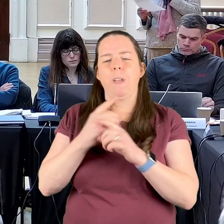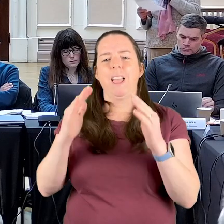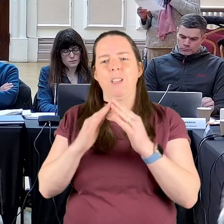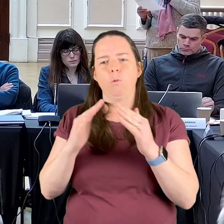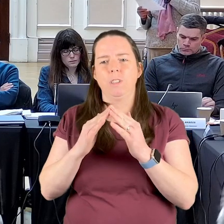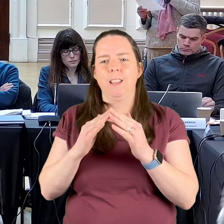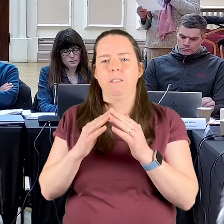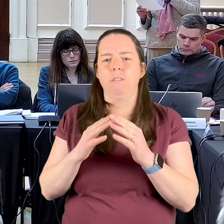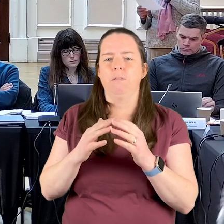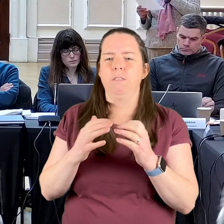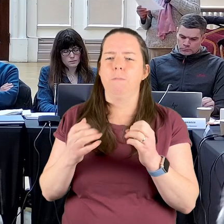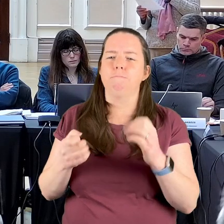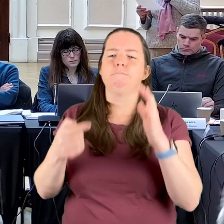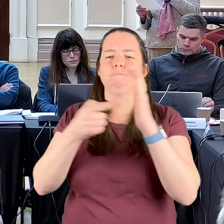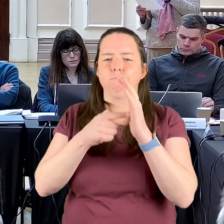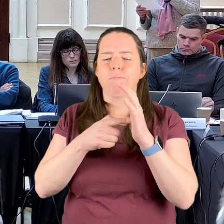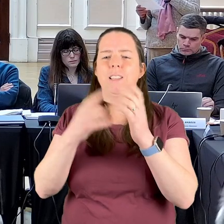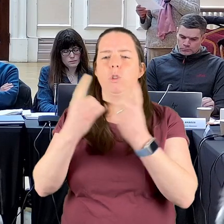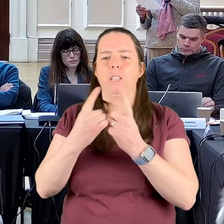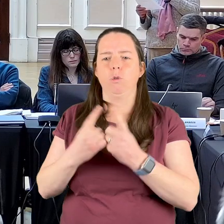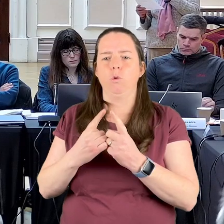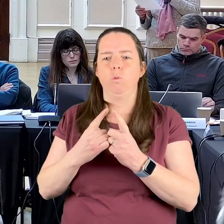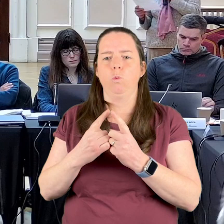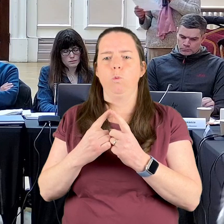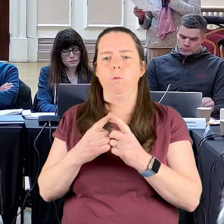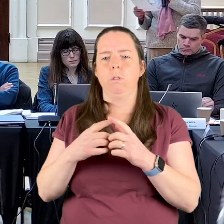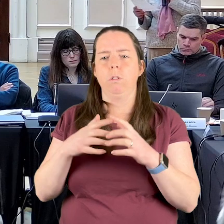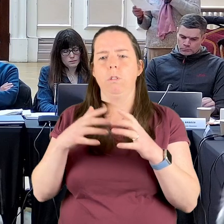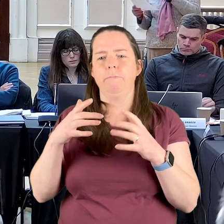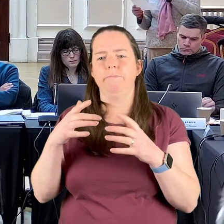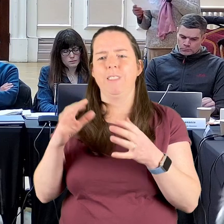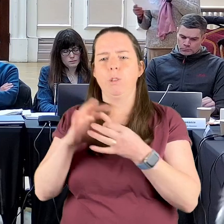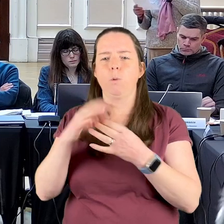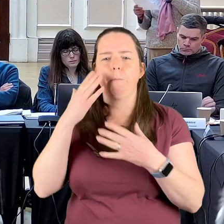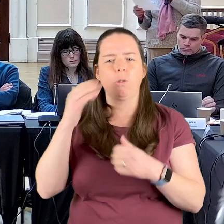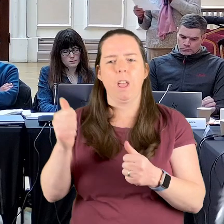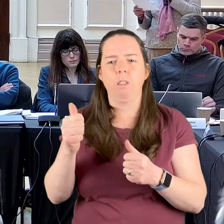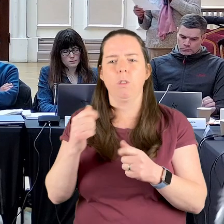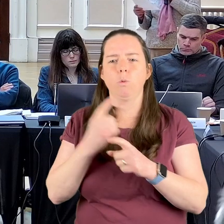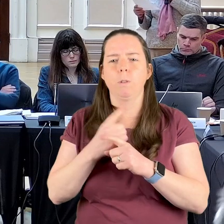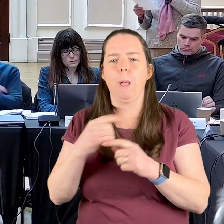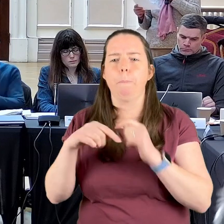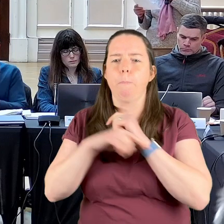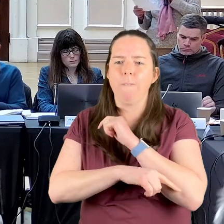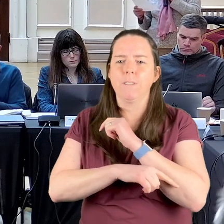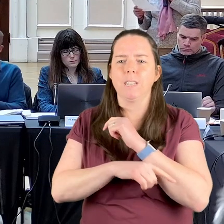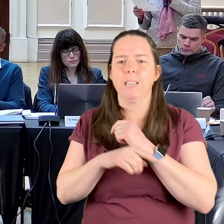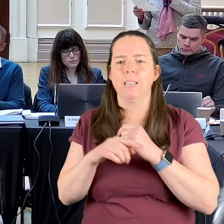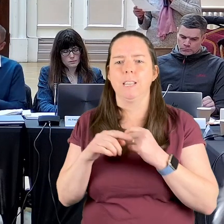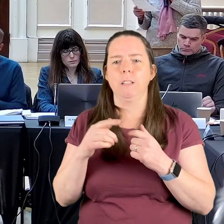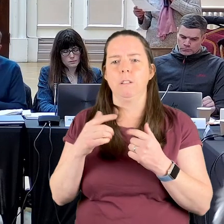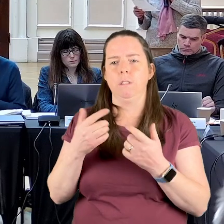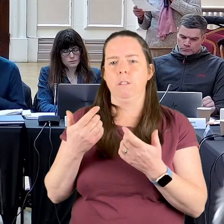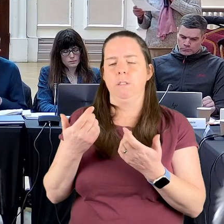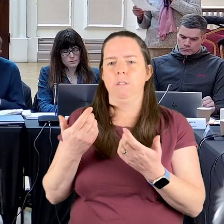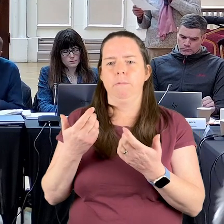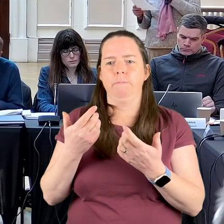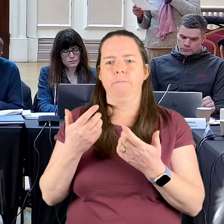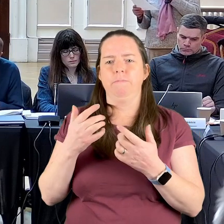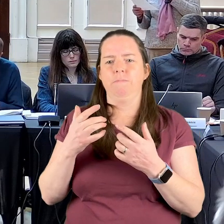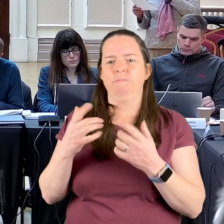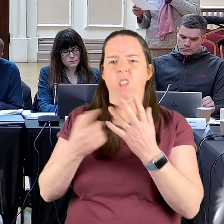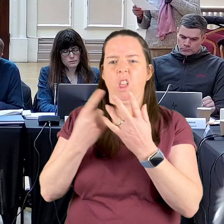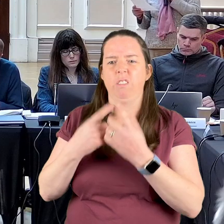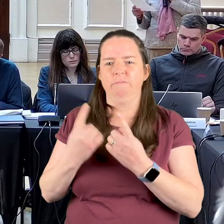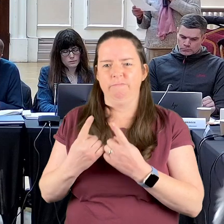it talks about housing as a major issue with regards to mental health. It talks about poverty as a major issue with regards to mental health and many